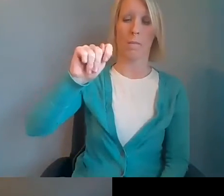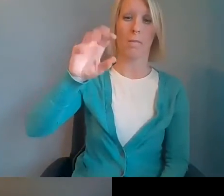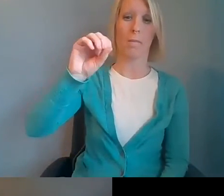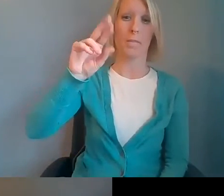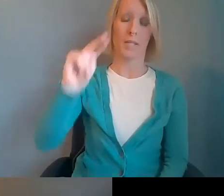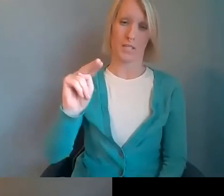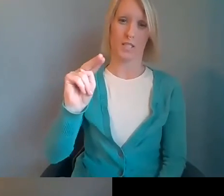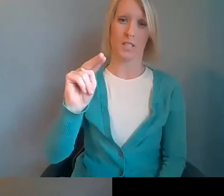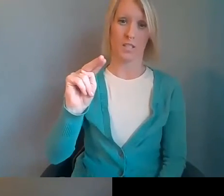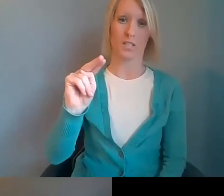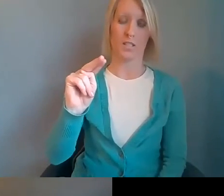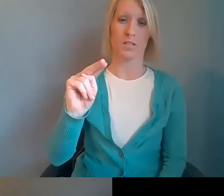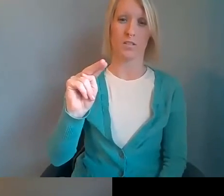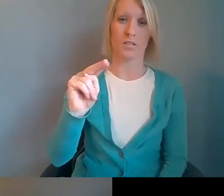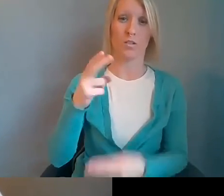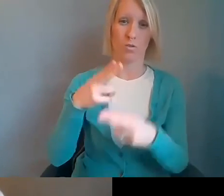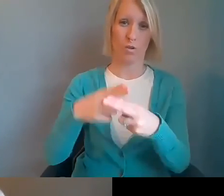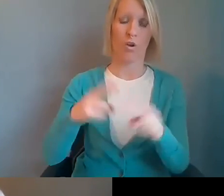like a